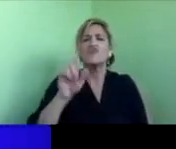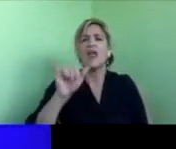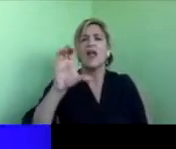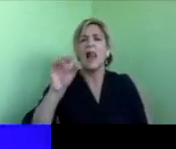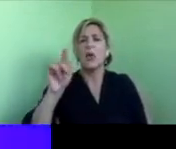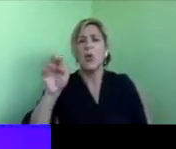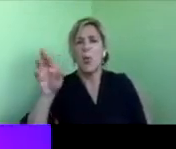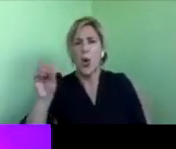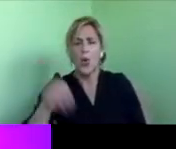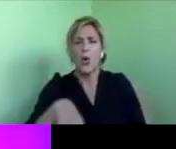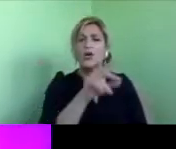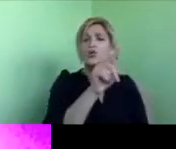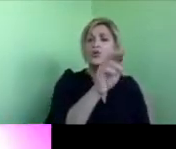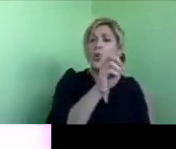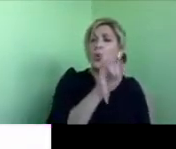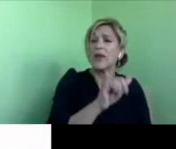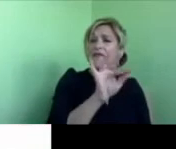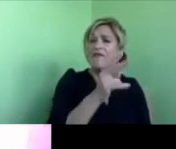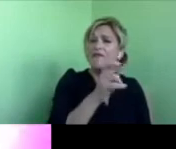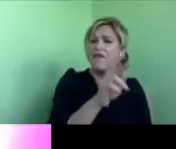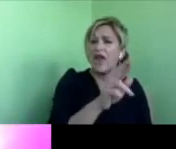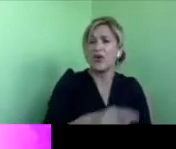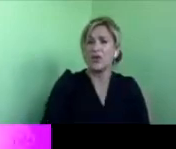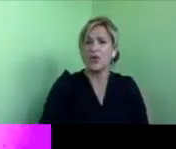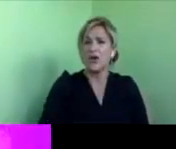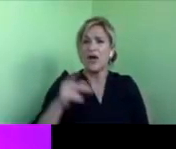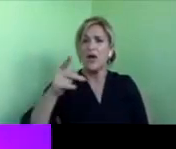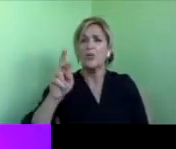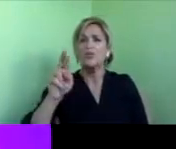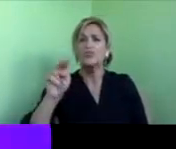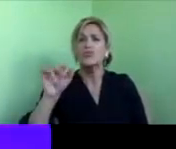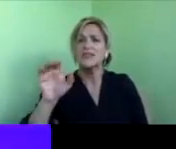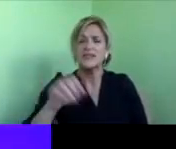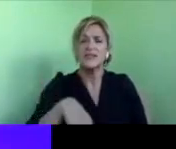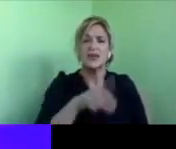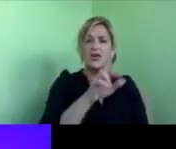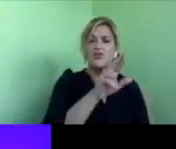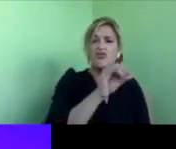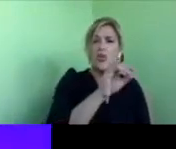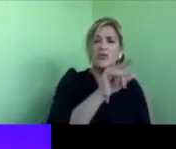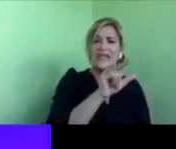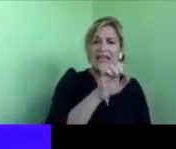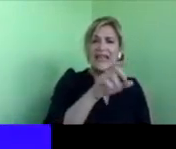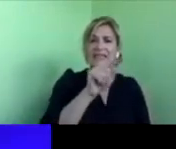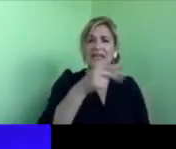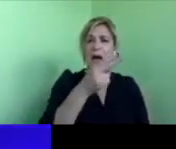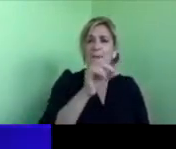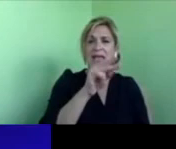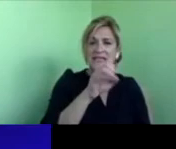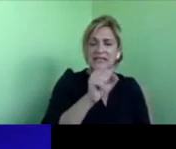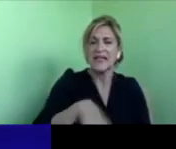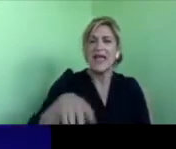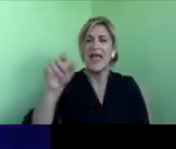Tony Fair, Prince, Rosalie Tompkins, AOC,